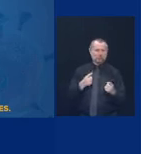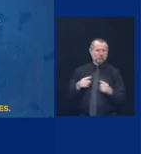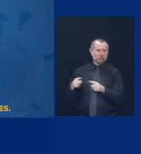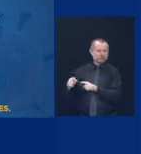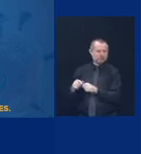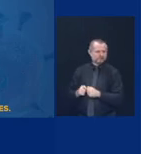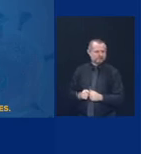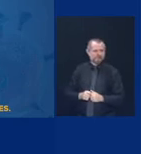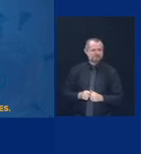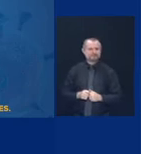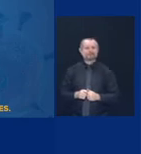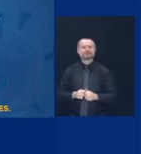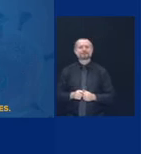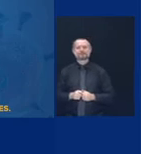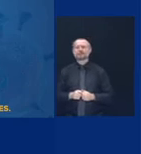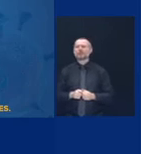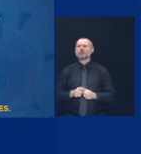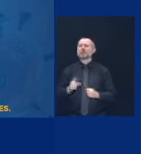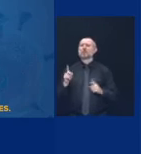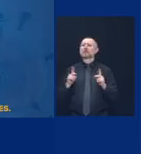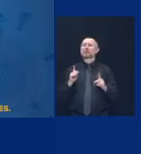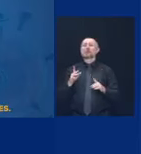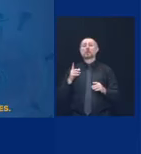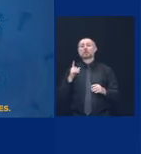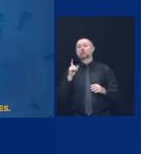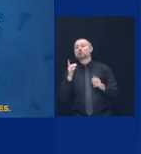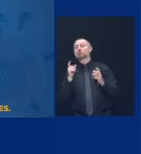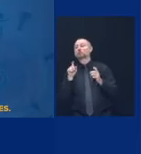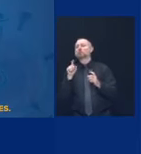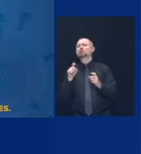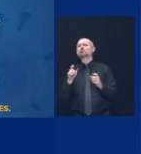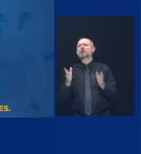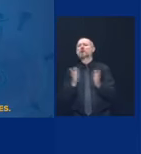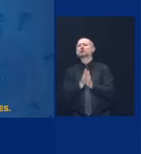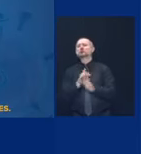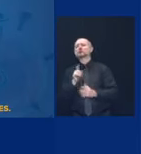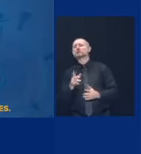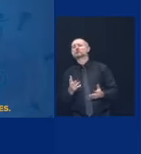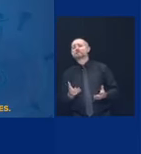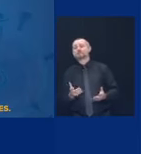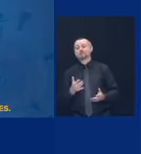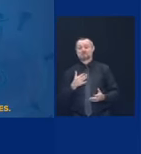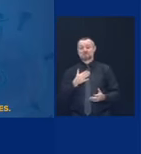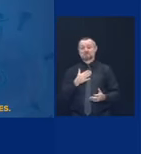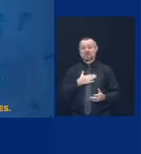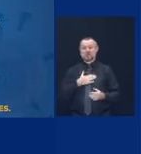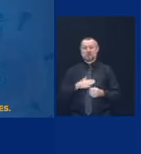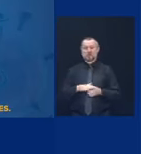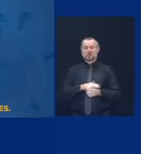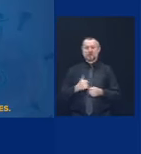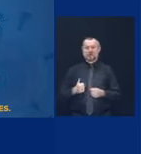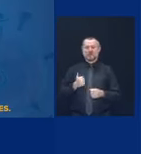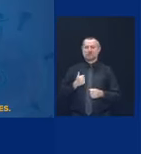What people should be asking now is, what is my community's infection